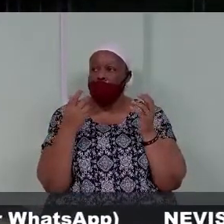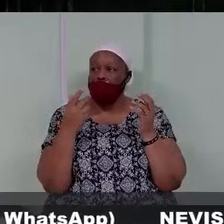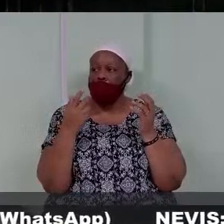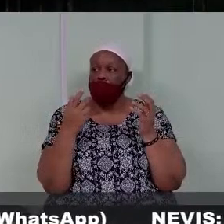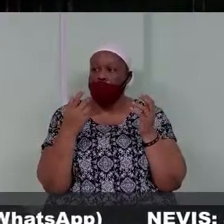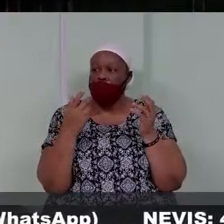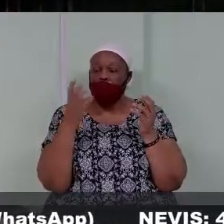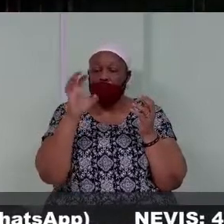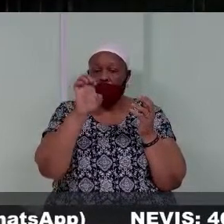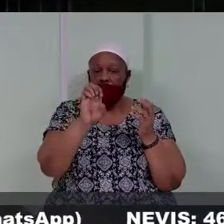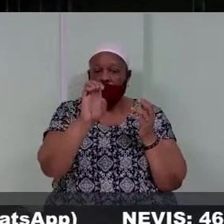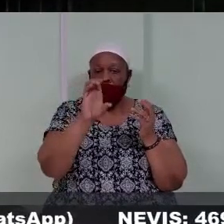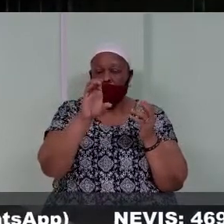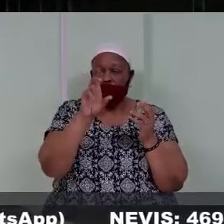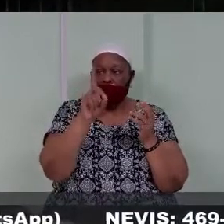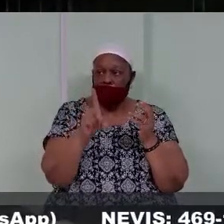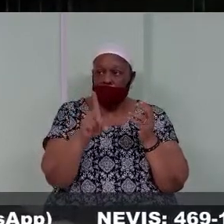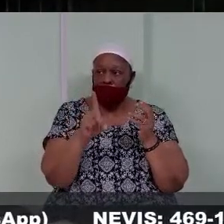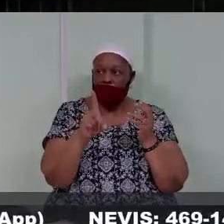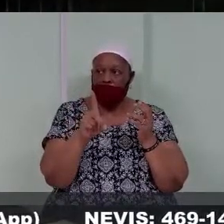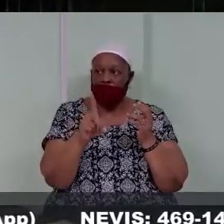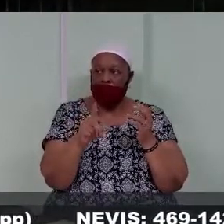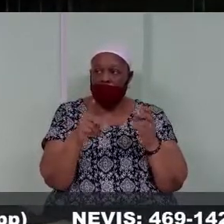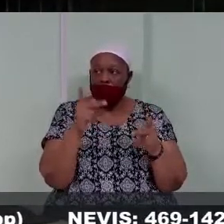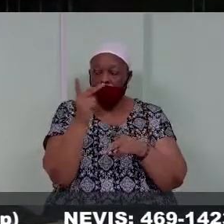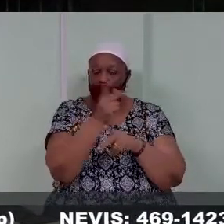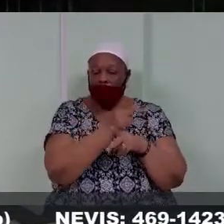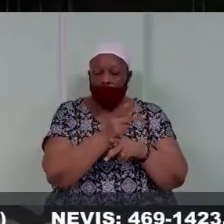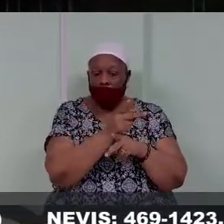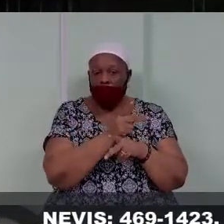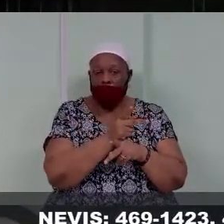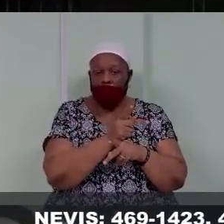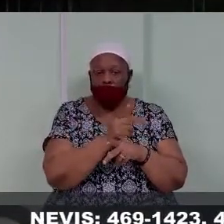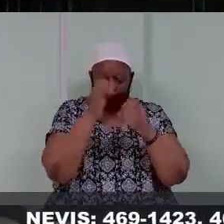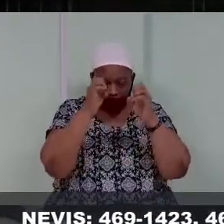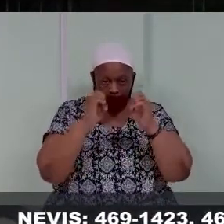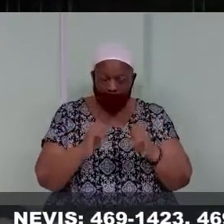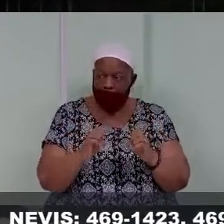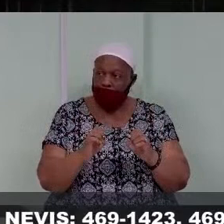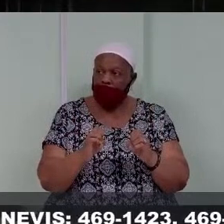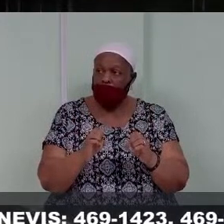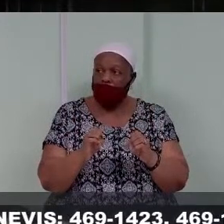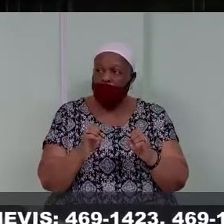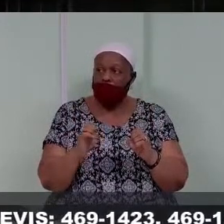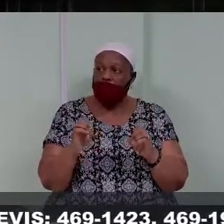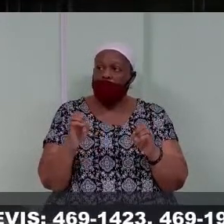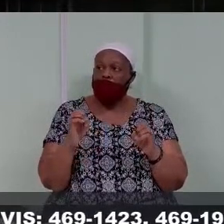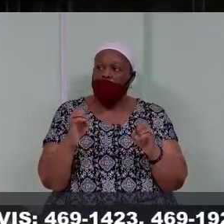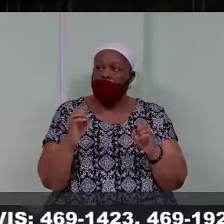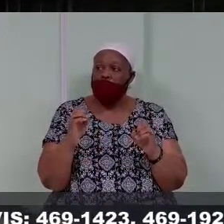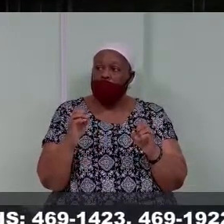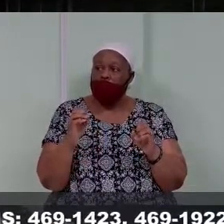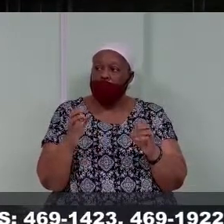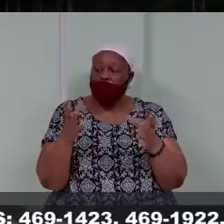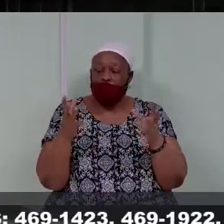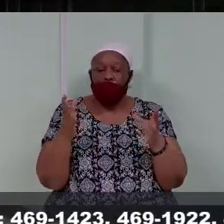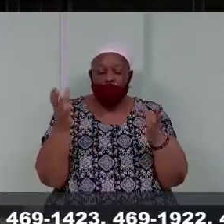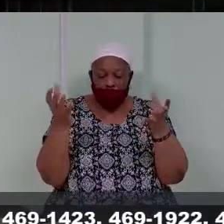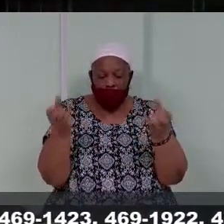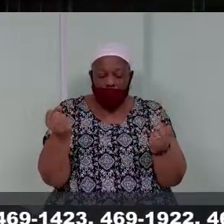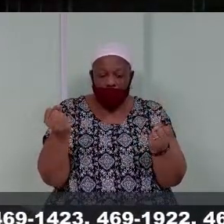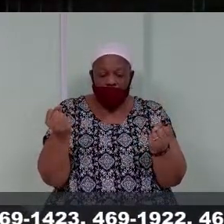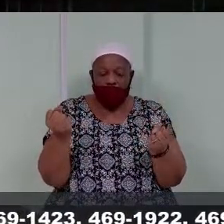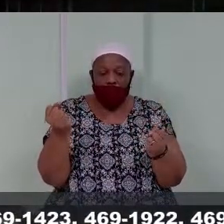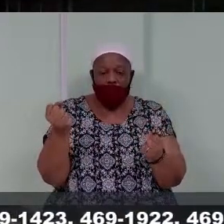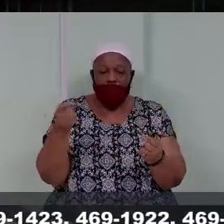The early childhood care and education minimum standards have been developed to provide assurance